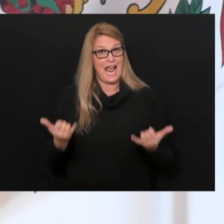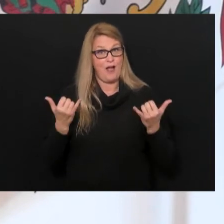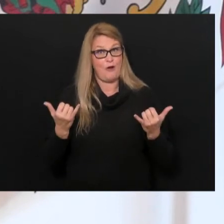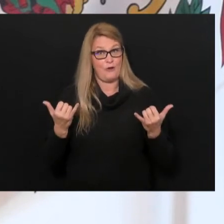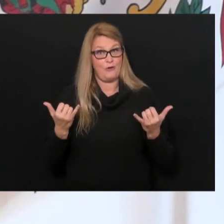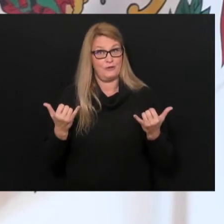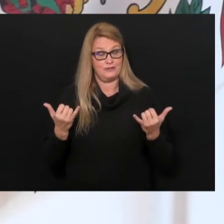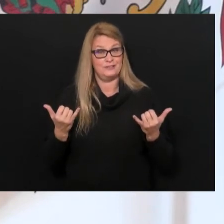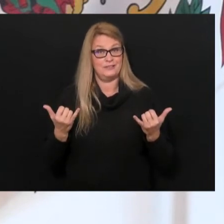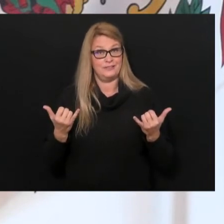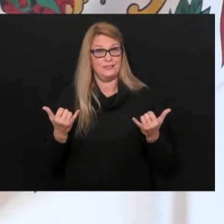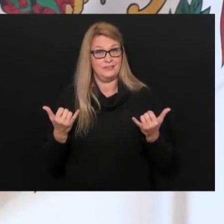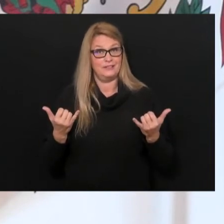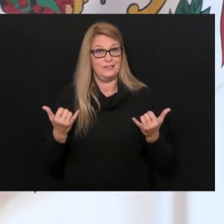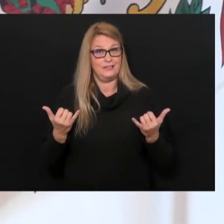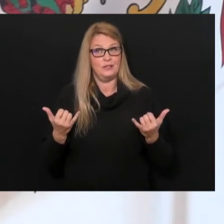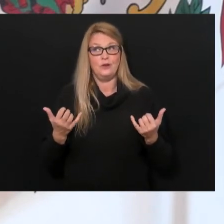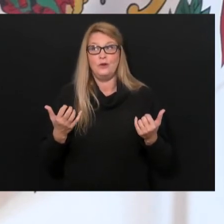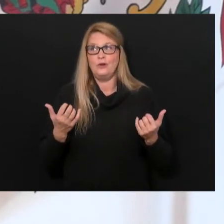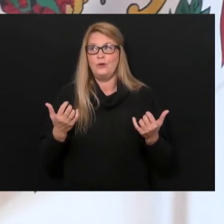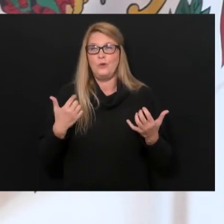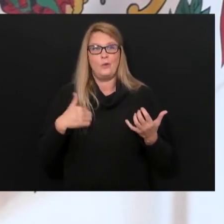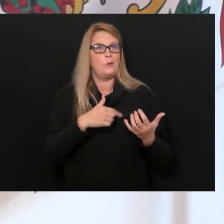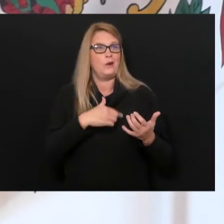another step, and we said,